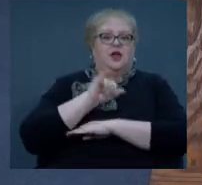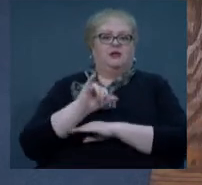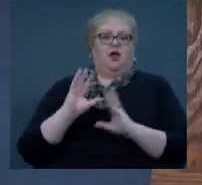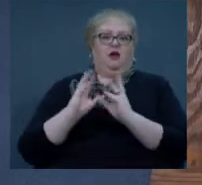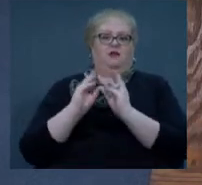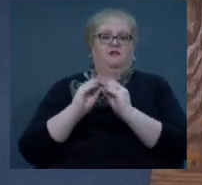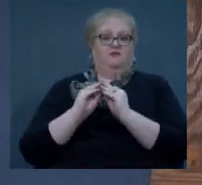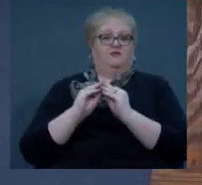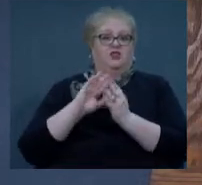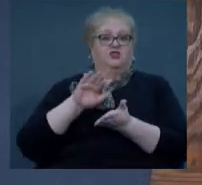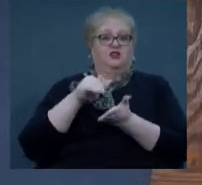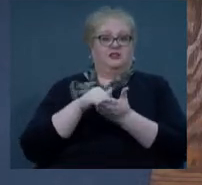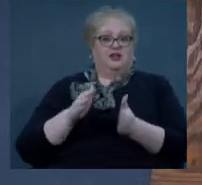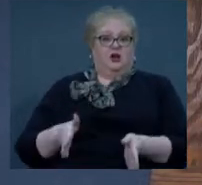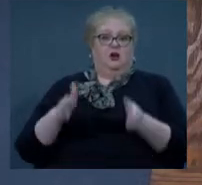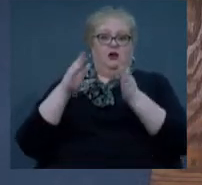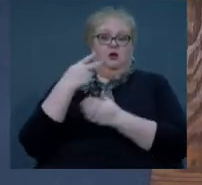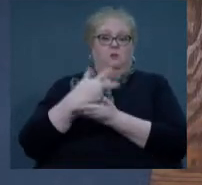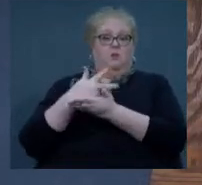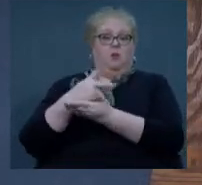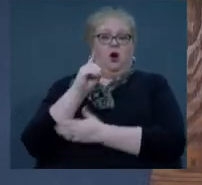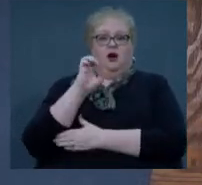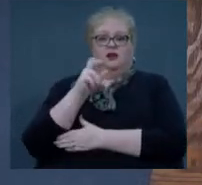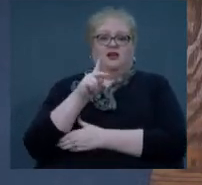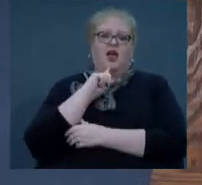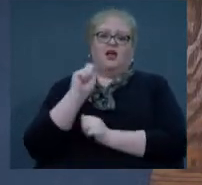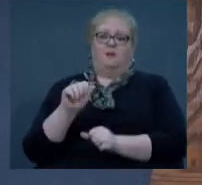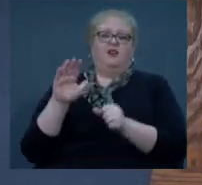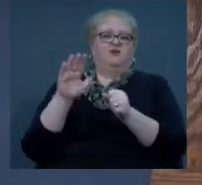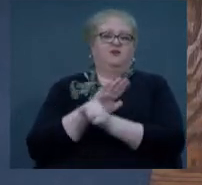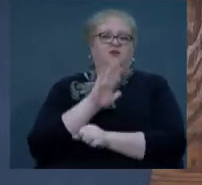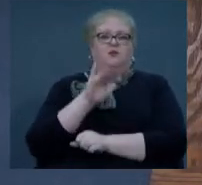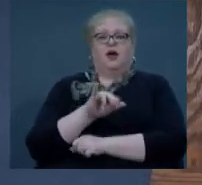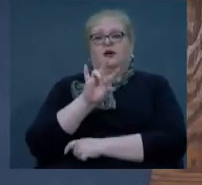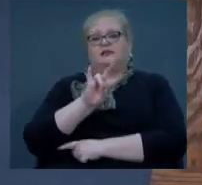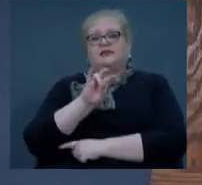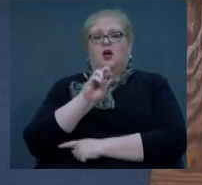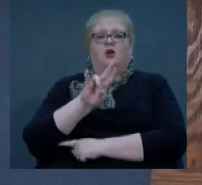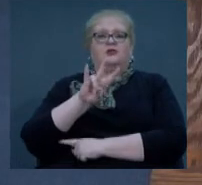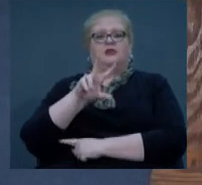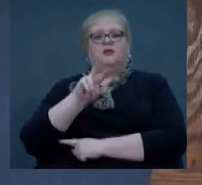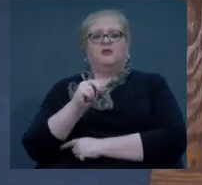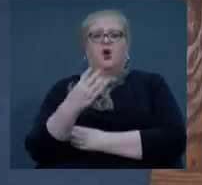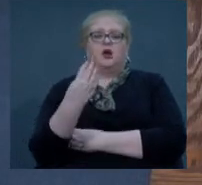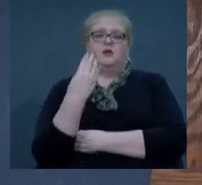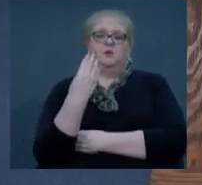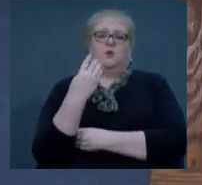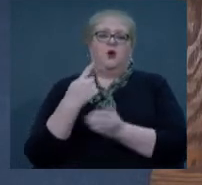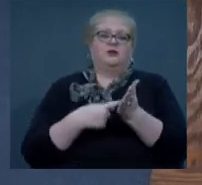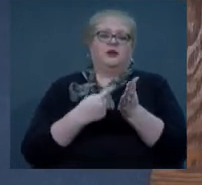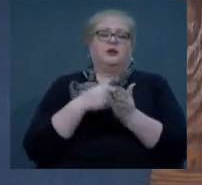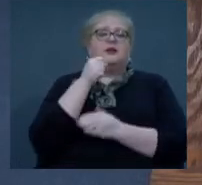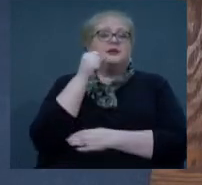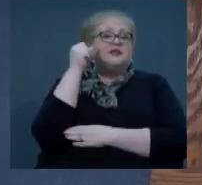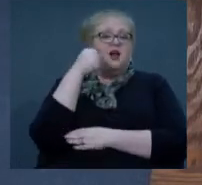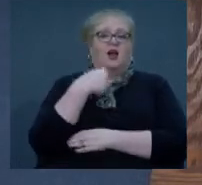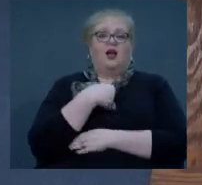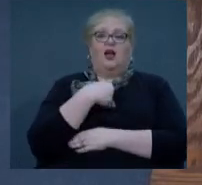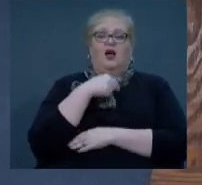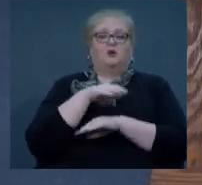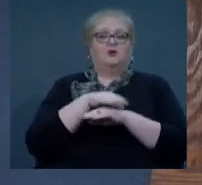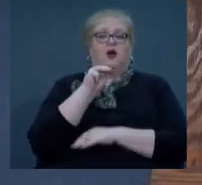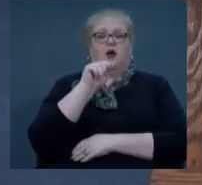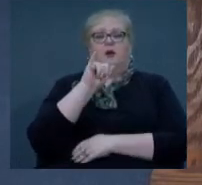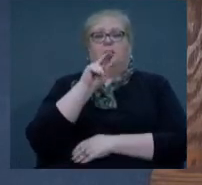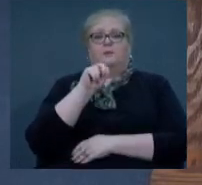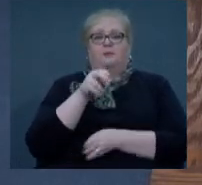center parking deck is full by 7:30 a.m. sometimes. Yesterday, I just happened to be on Main Street for lunch and